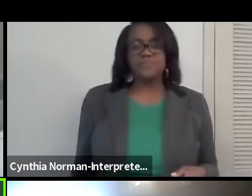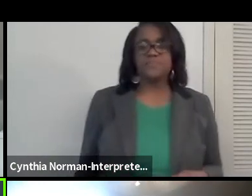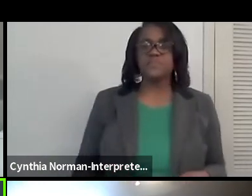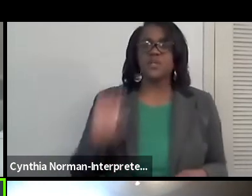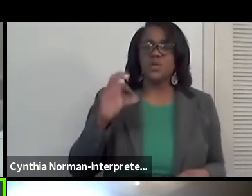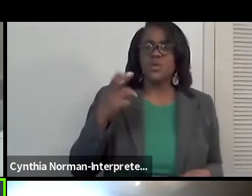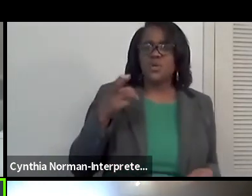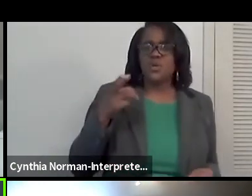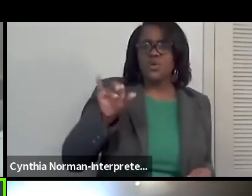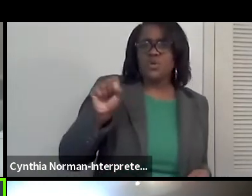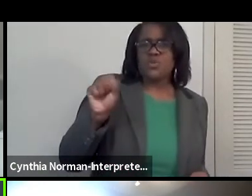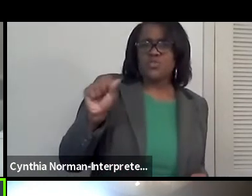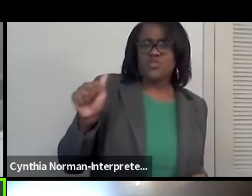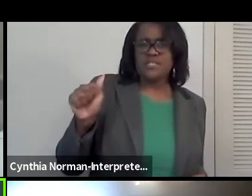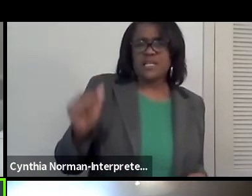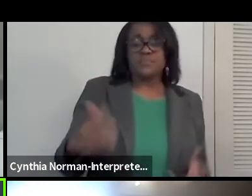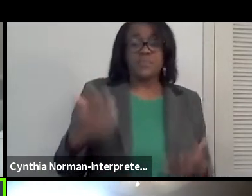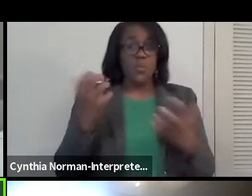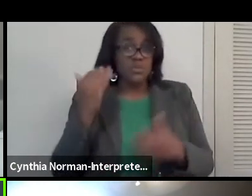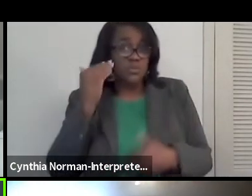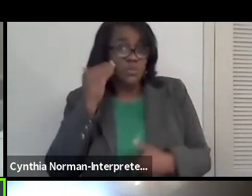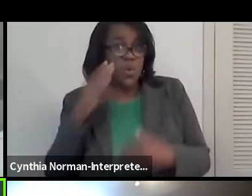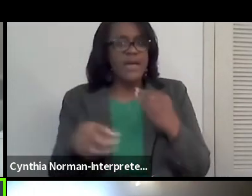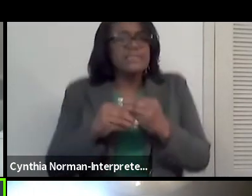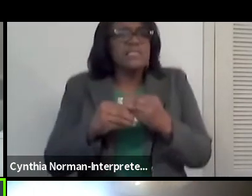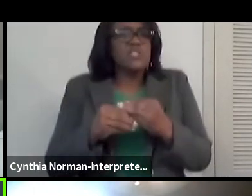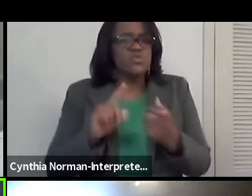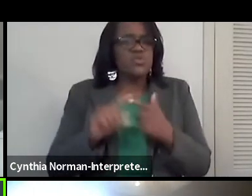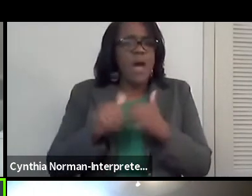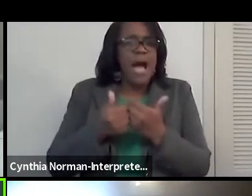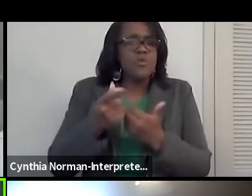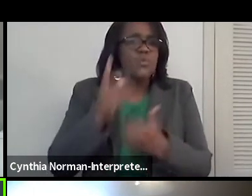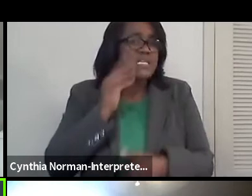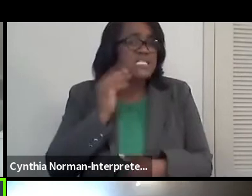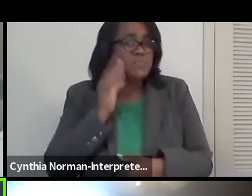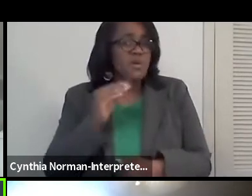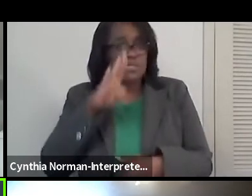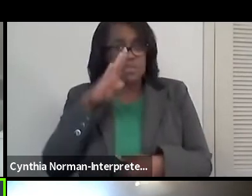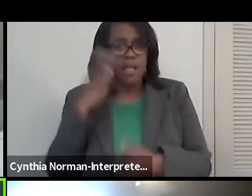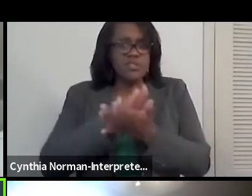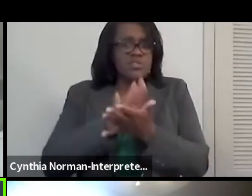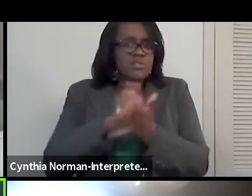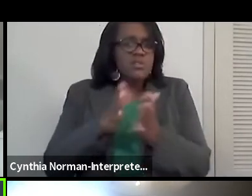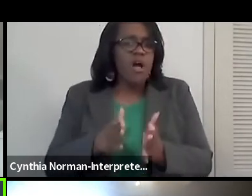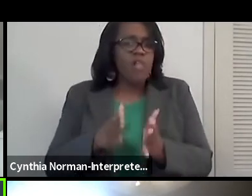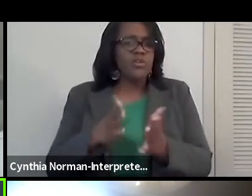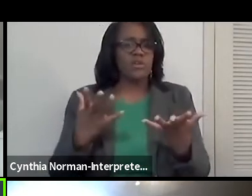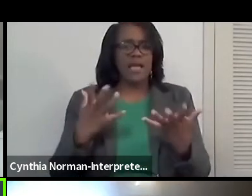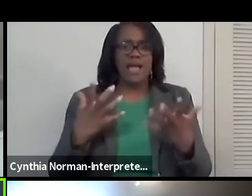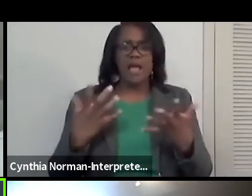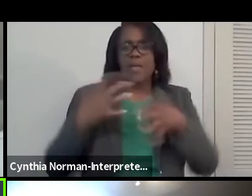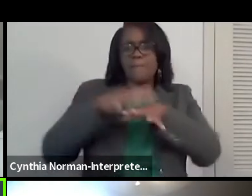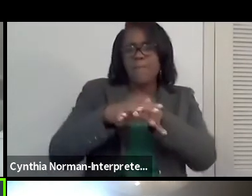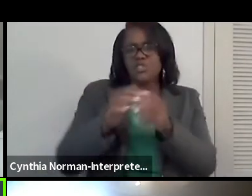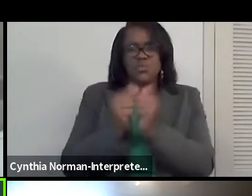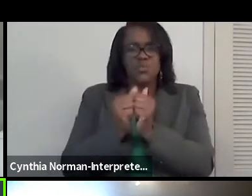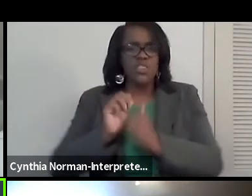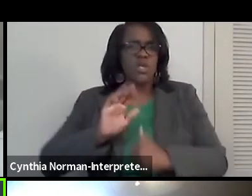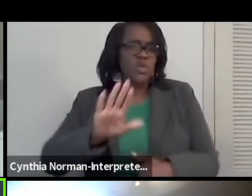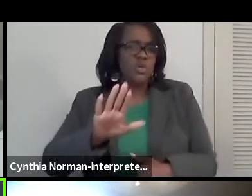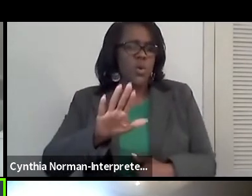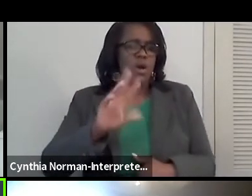Carissa also wants to know, in addition to how your experiences as a Black scholar kind of mesh with